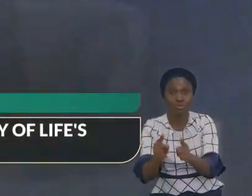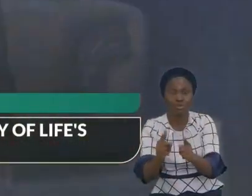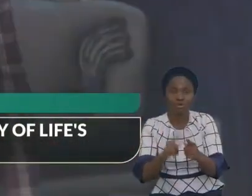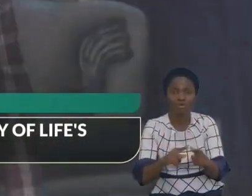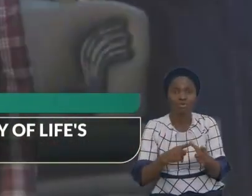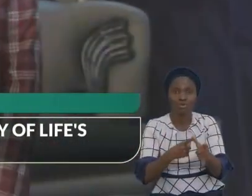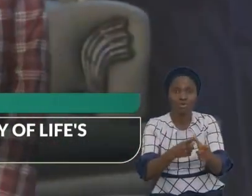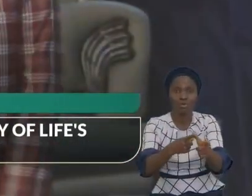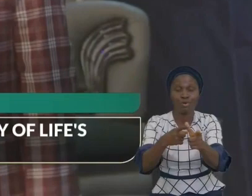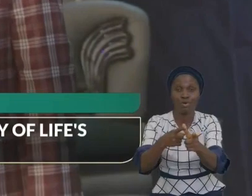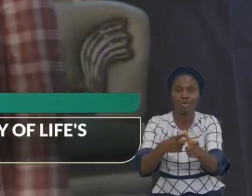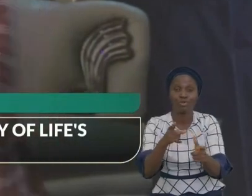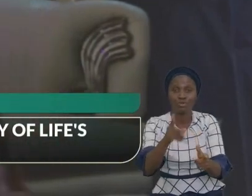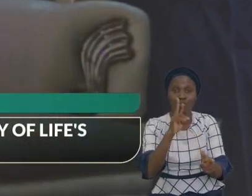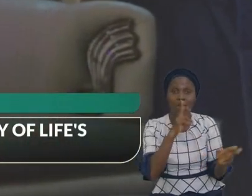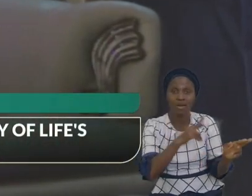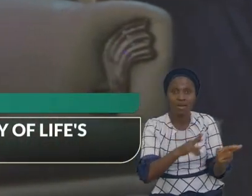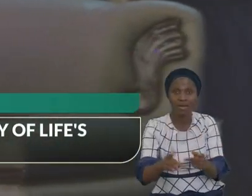higher.